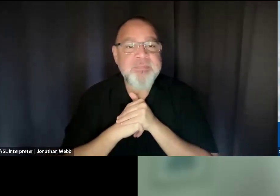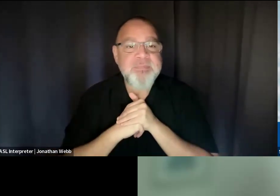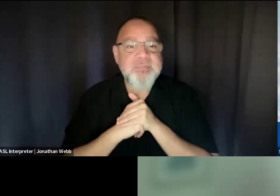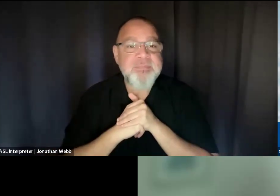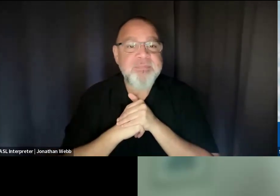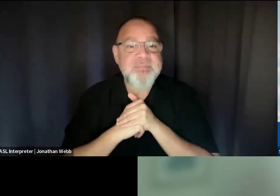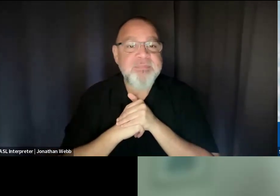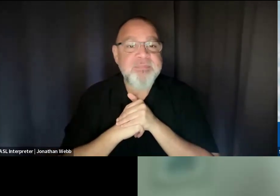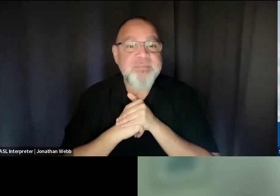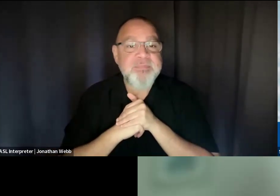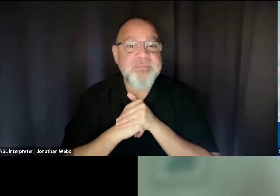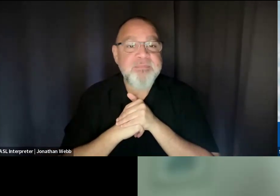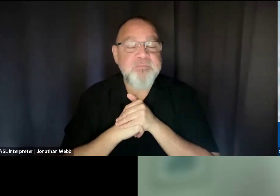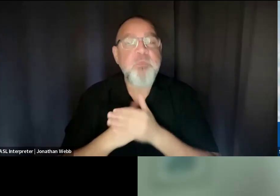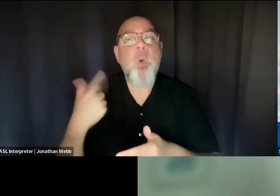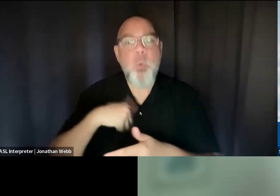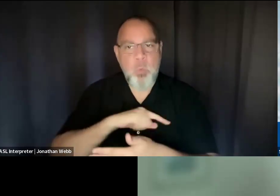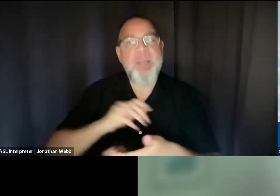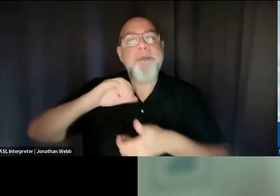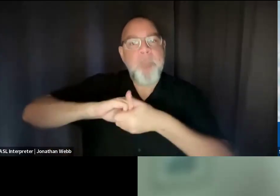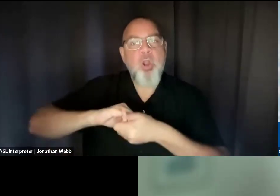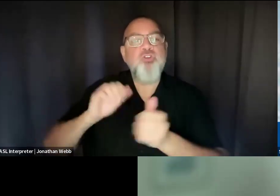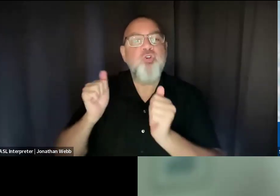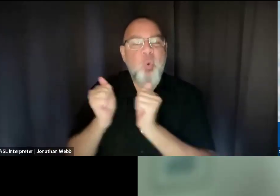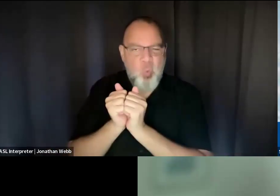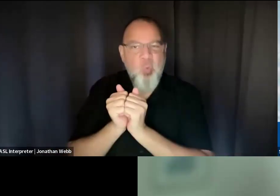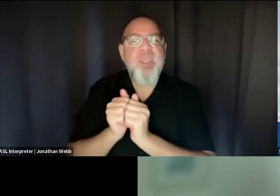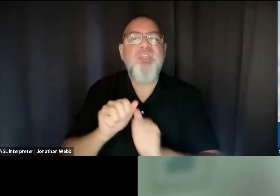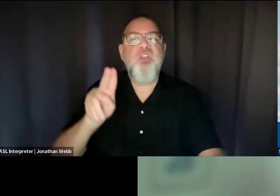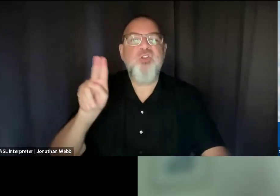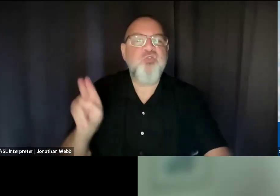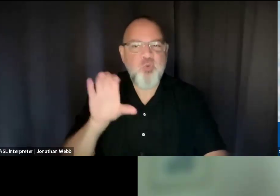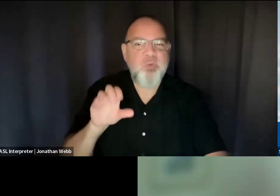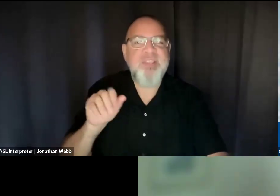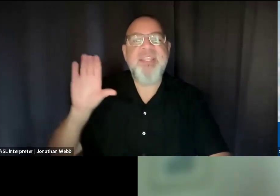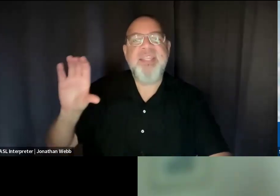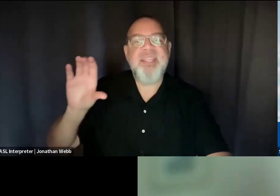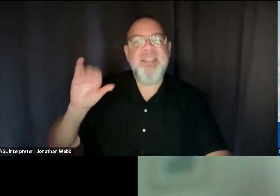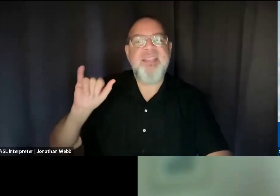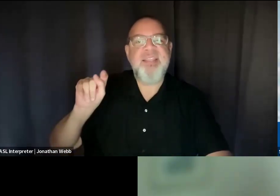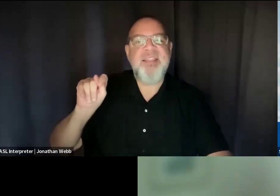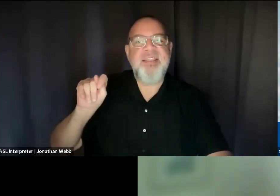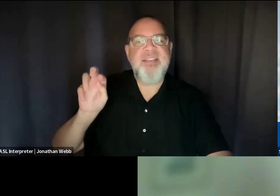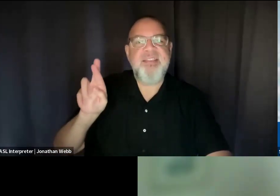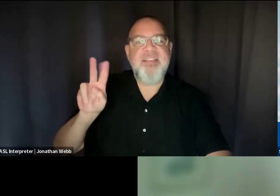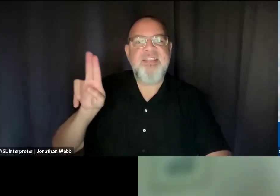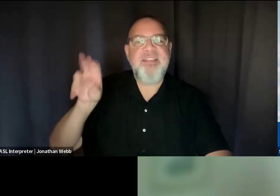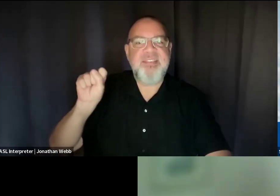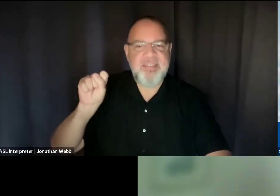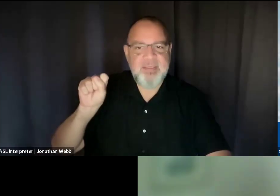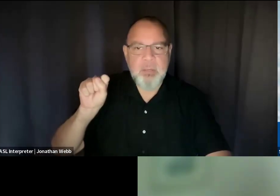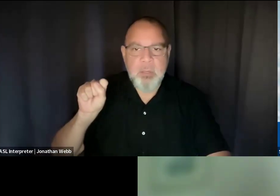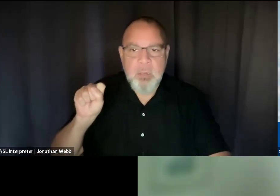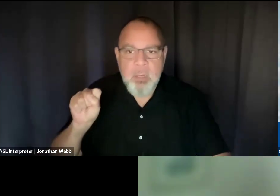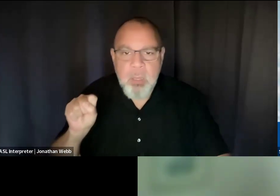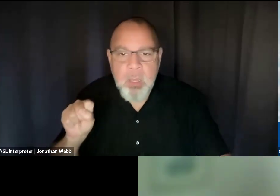with the University of California. It's called Citrus. We'll post the acronym in here. I always whisper it out, and I don't want to butcher it, but it's We know